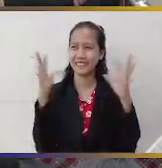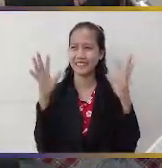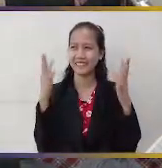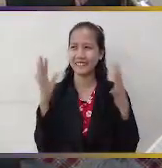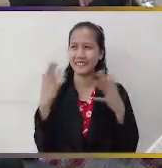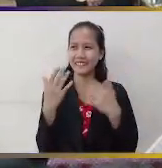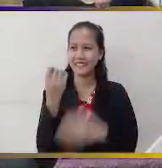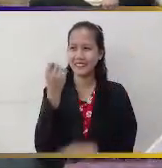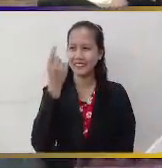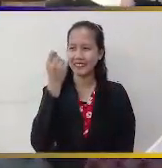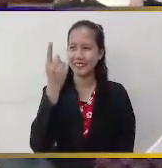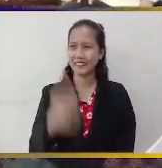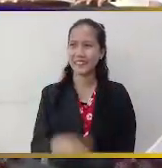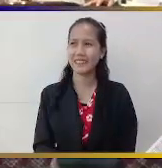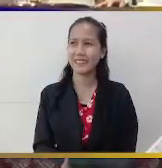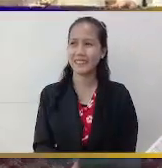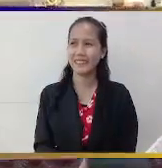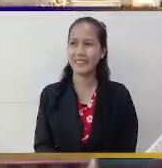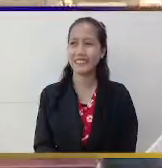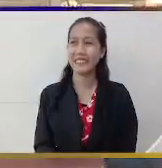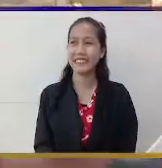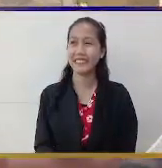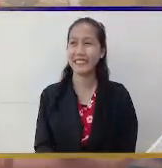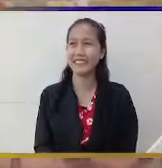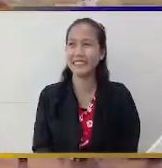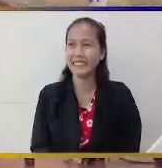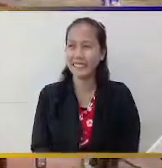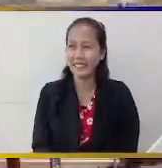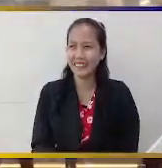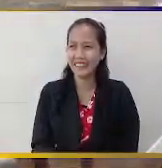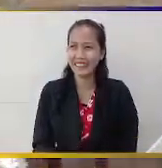I'm just kidding. I want it back.